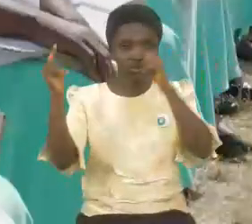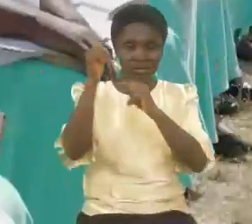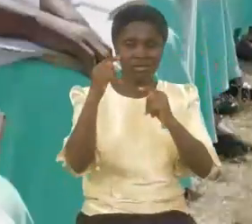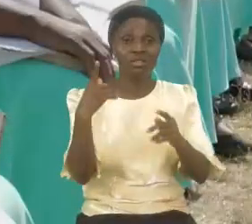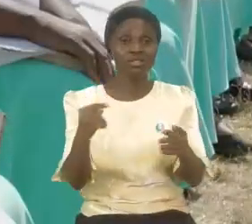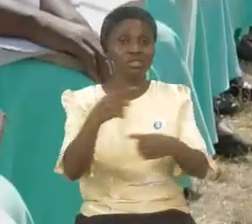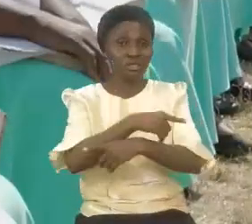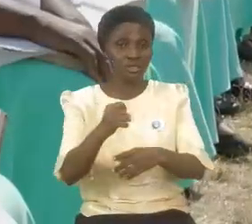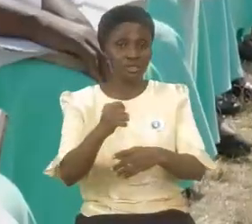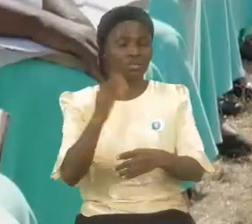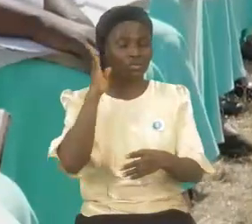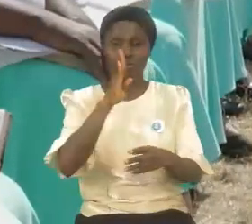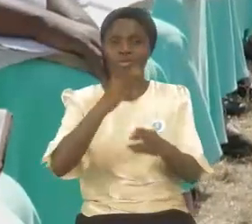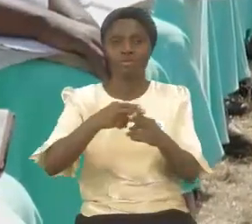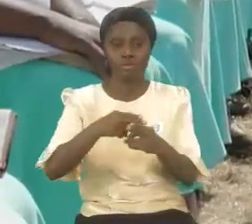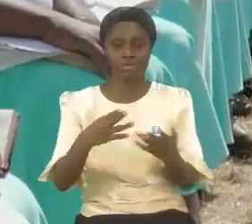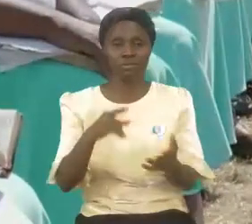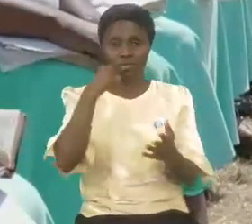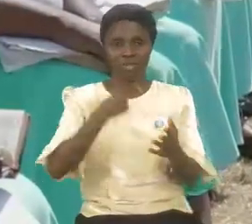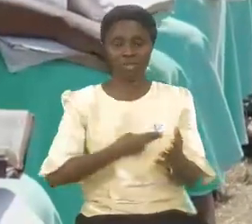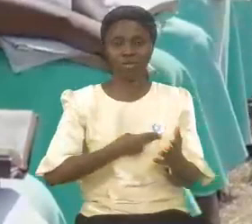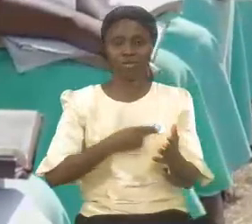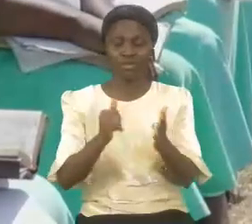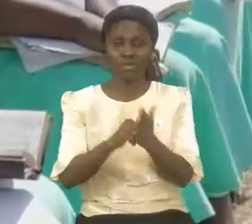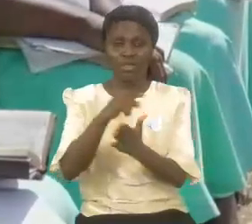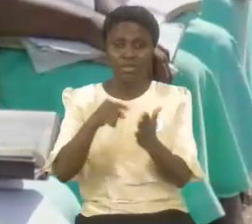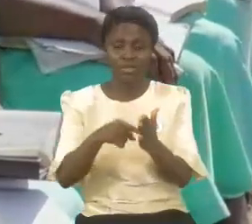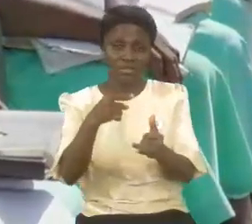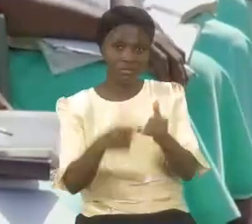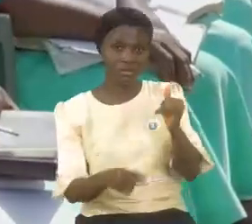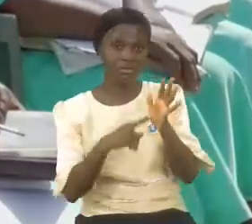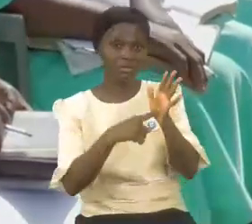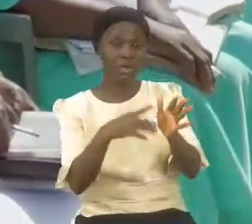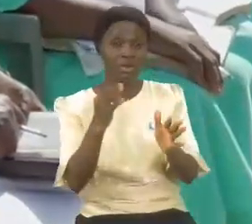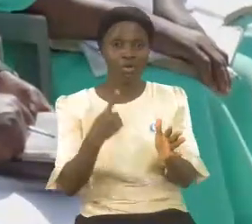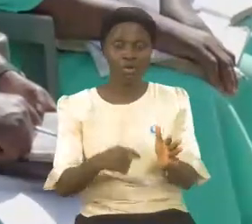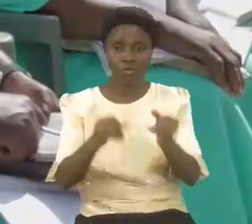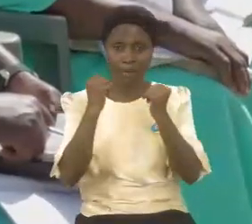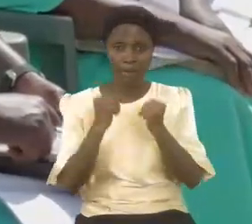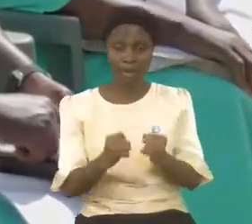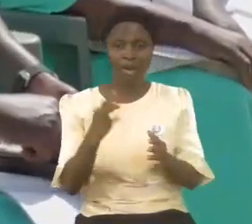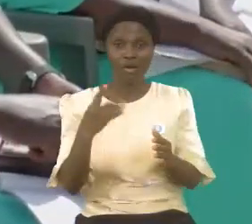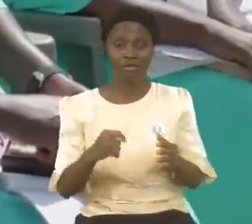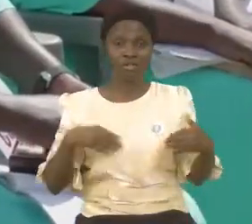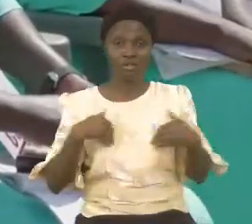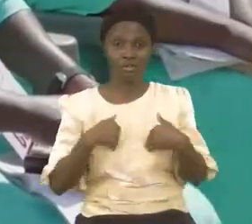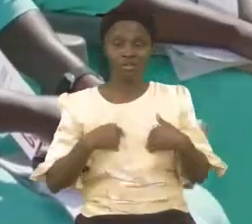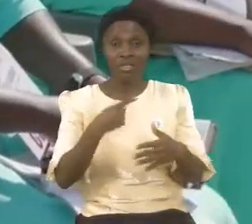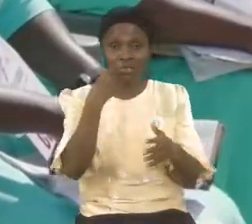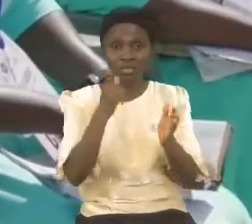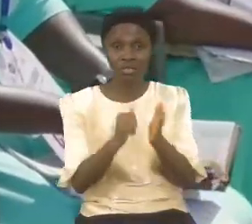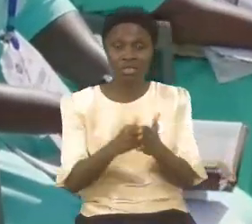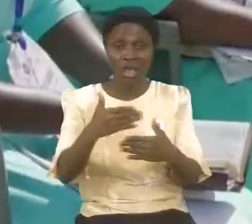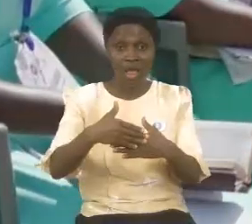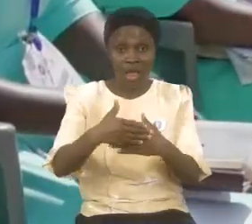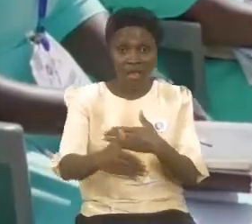It tells us about this final manifestation of the power of the beast. It said, after